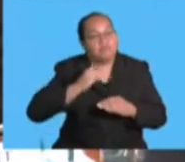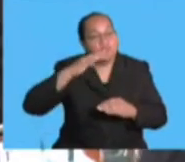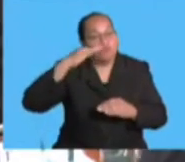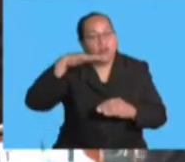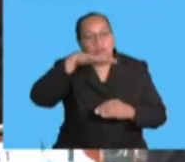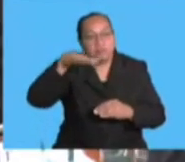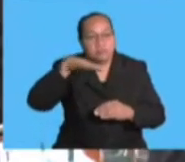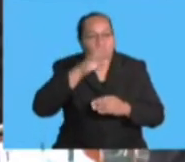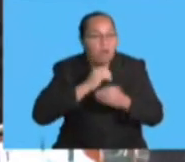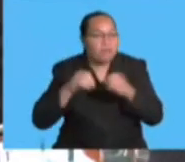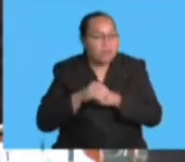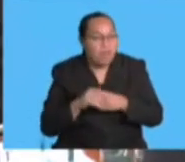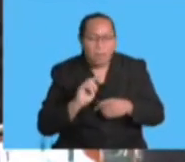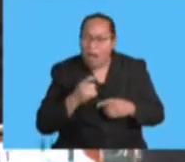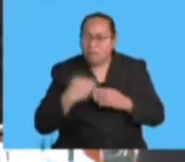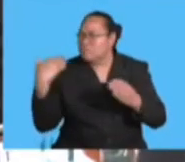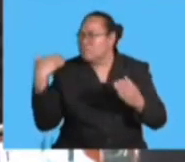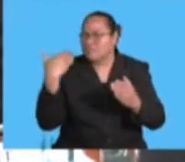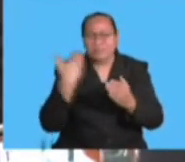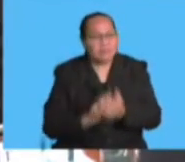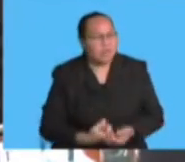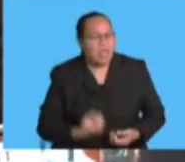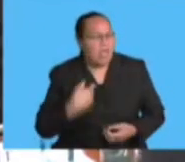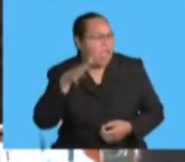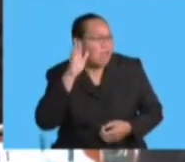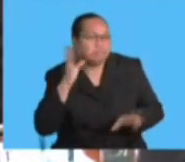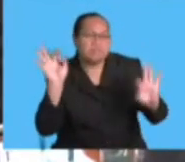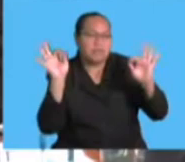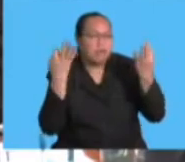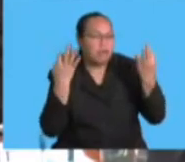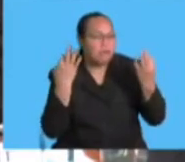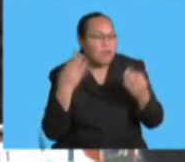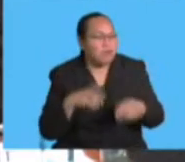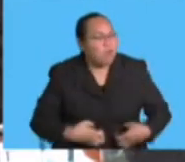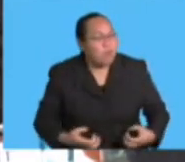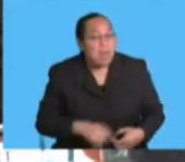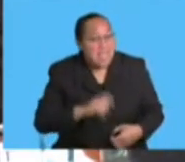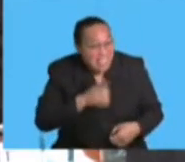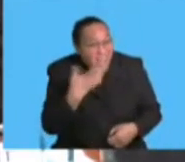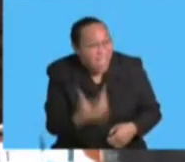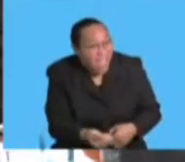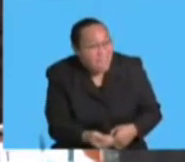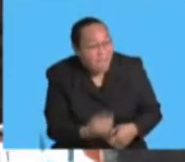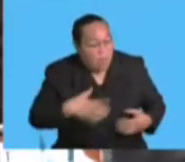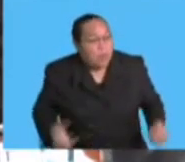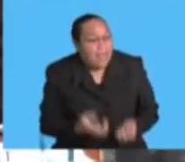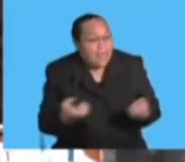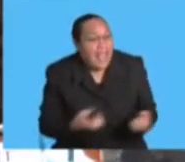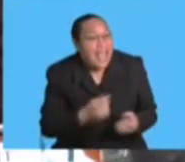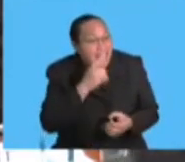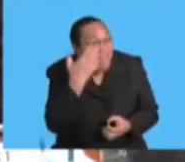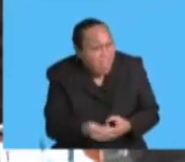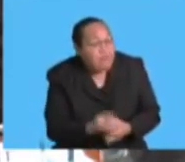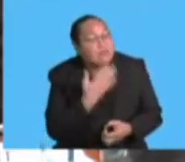is no report reported to the ministry, but if there is one, they are and I encourage, if there is one,